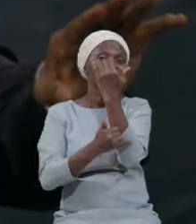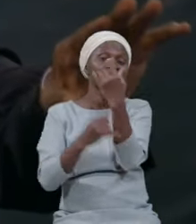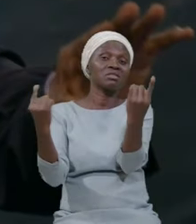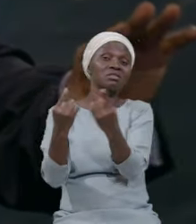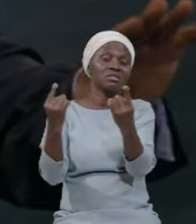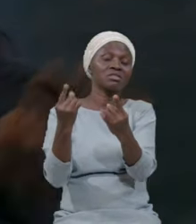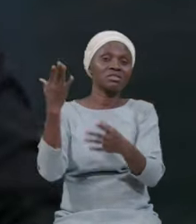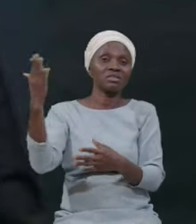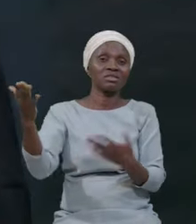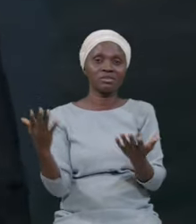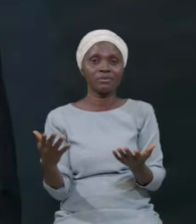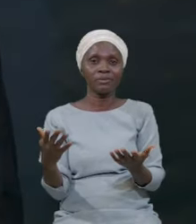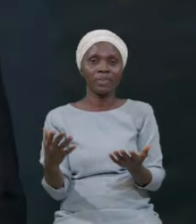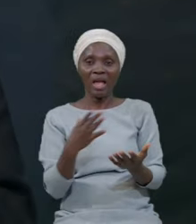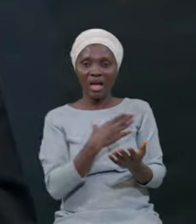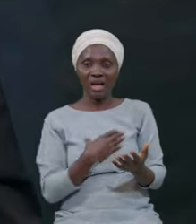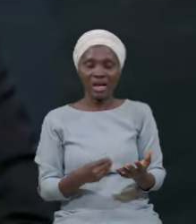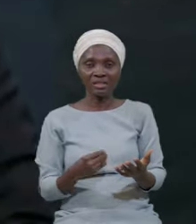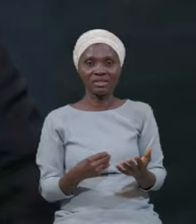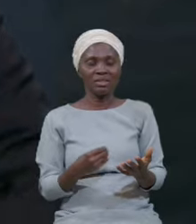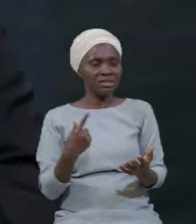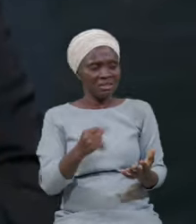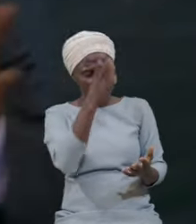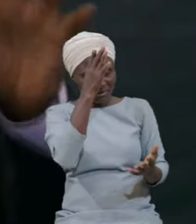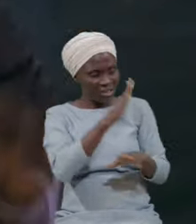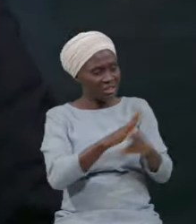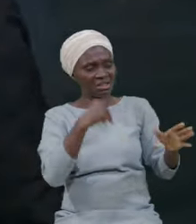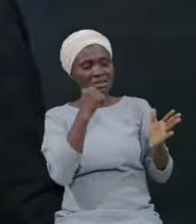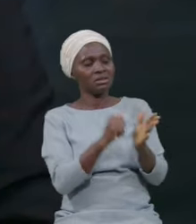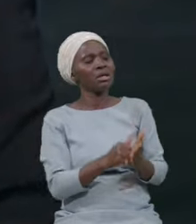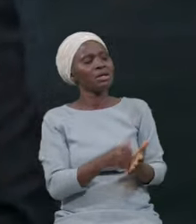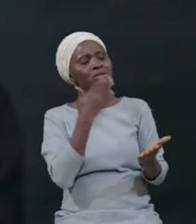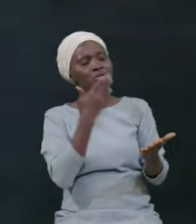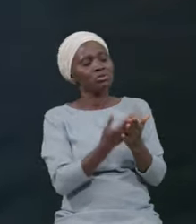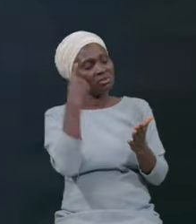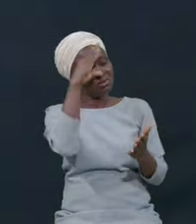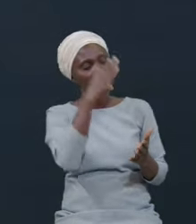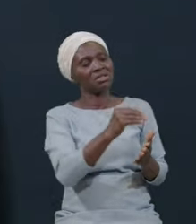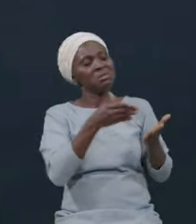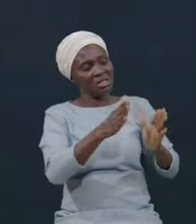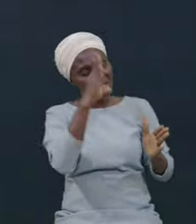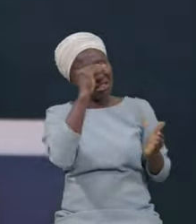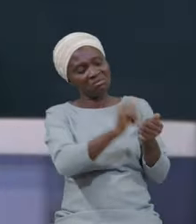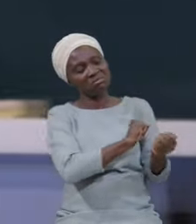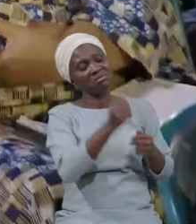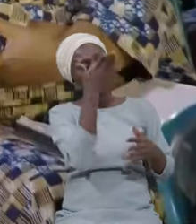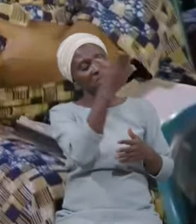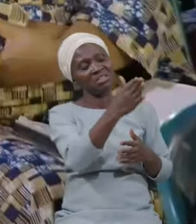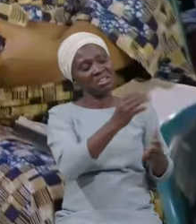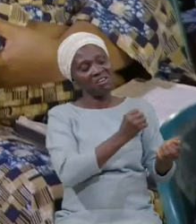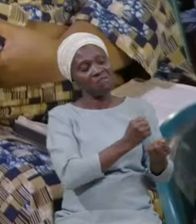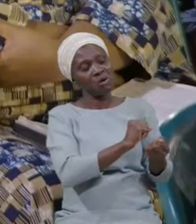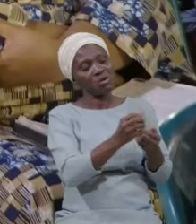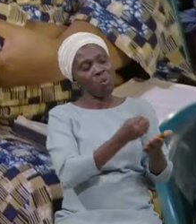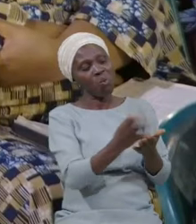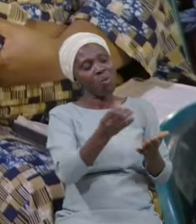thought he was wise. He thought he wanted to be independent. He says, no, prodigal son, prodigal daughter, come, let us